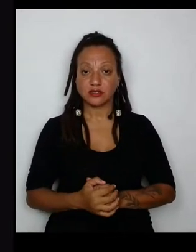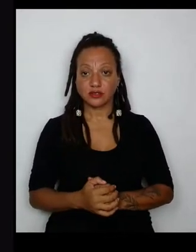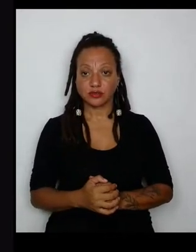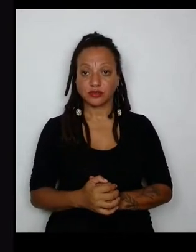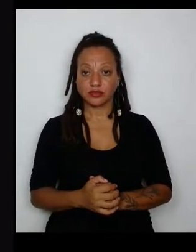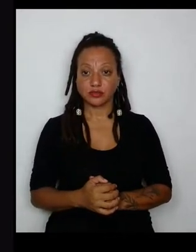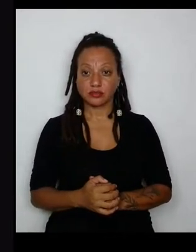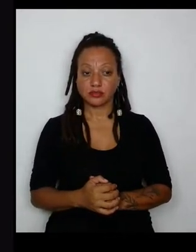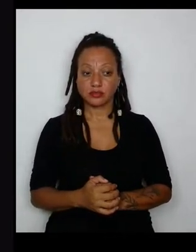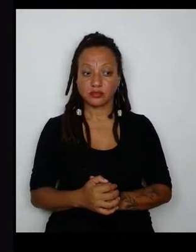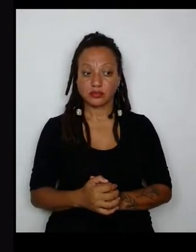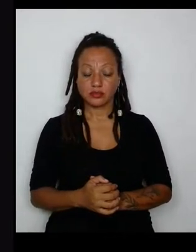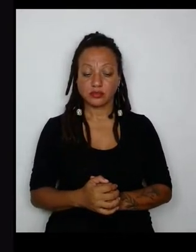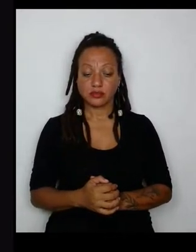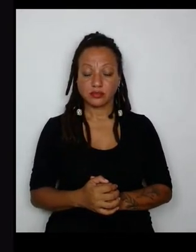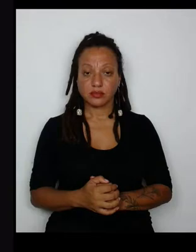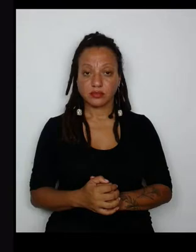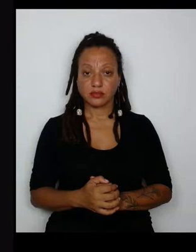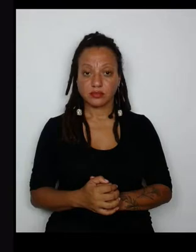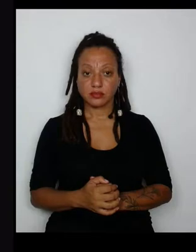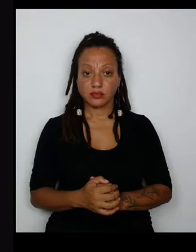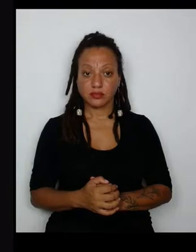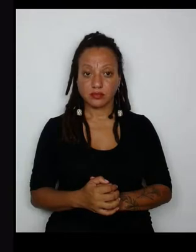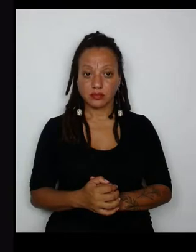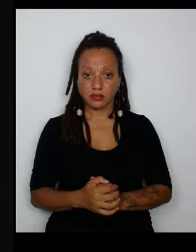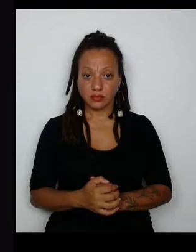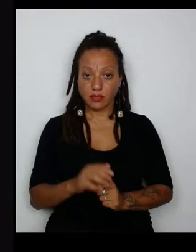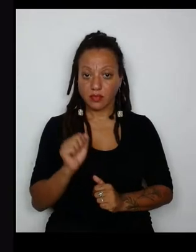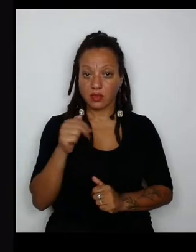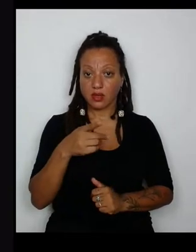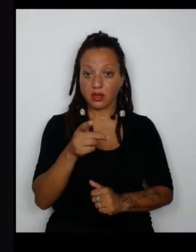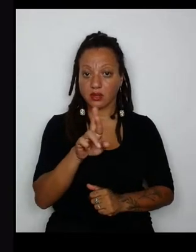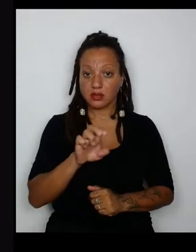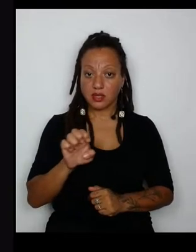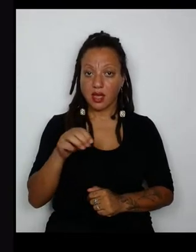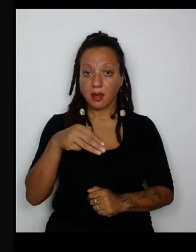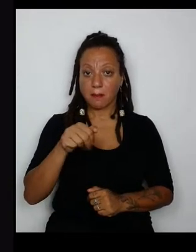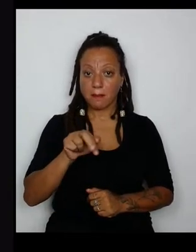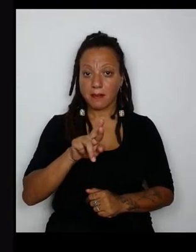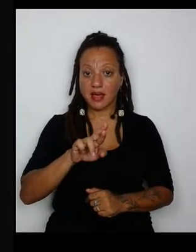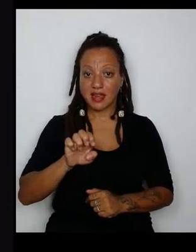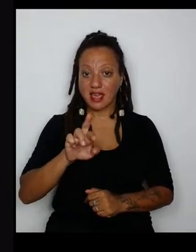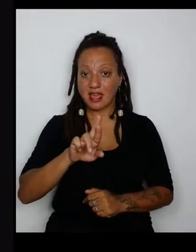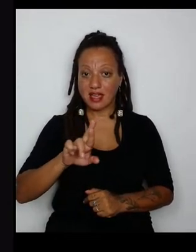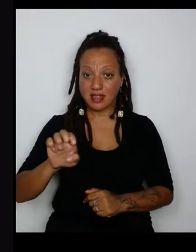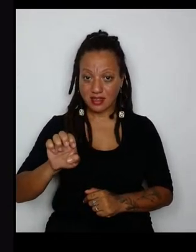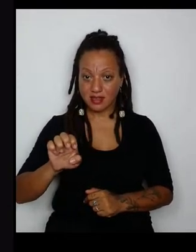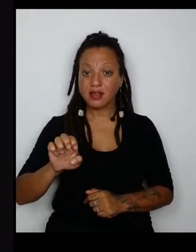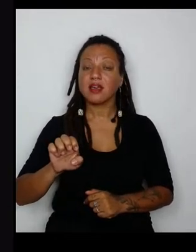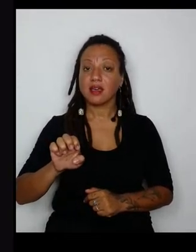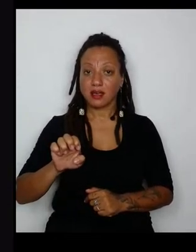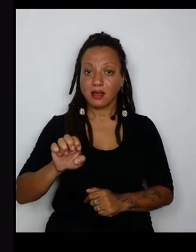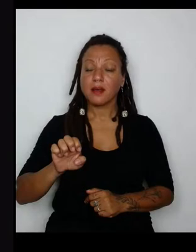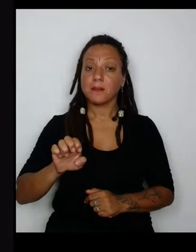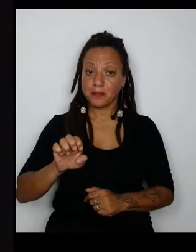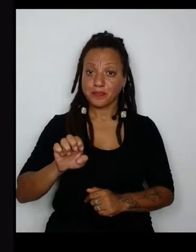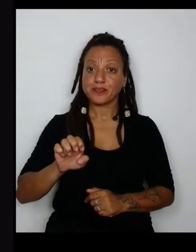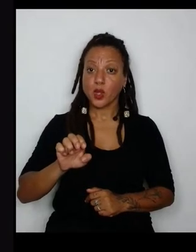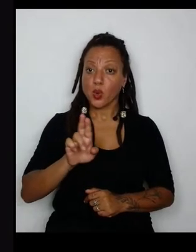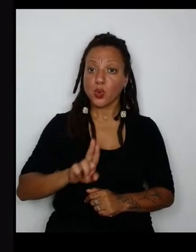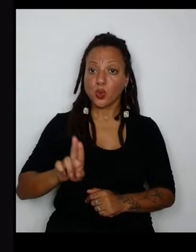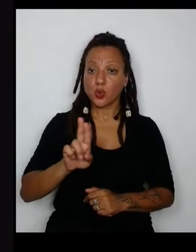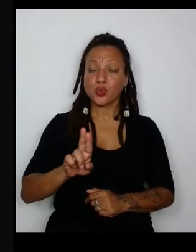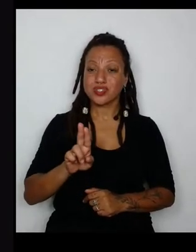tahitian artist andre marere appropriates and reworks gogans to tahitian women in his painting though